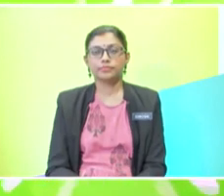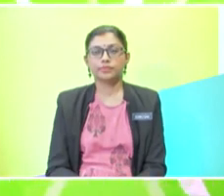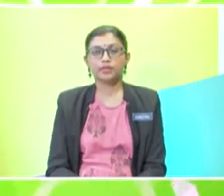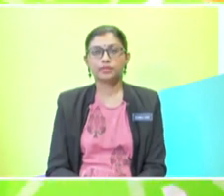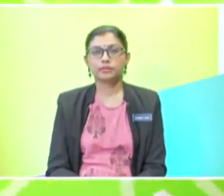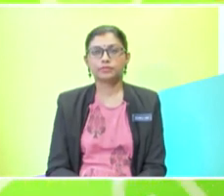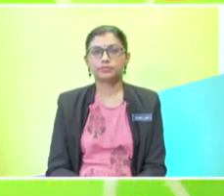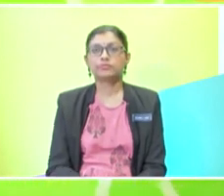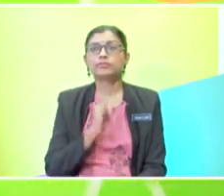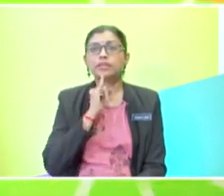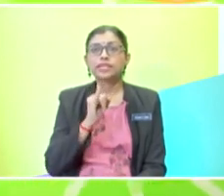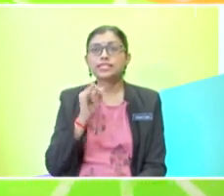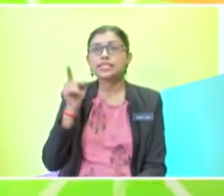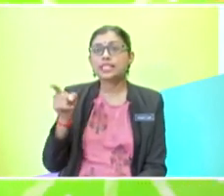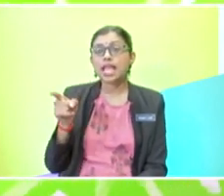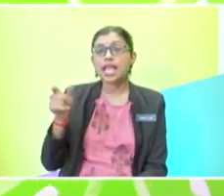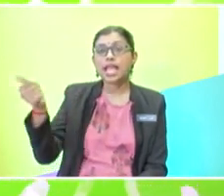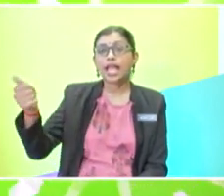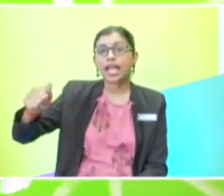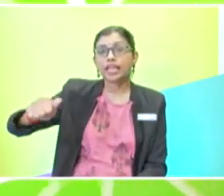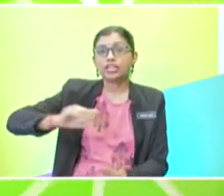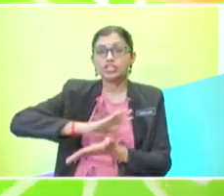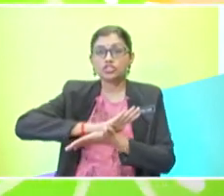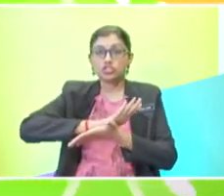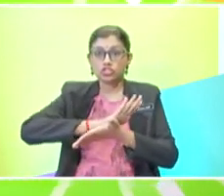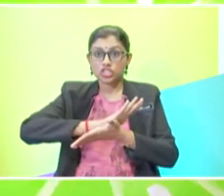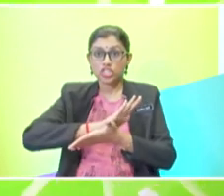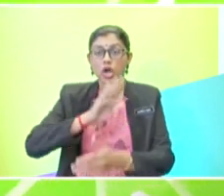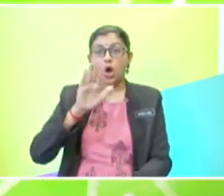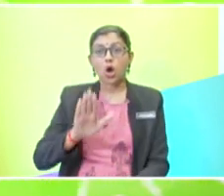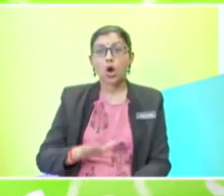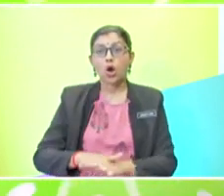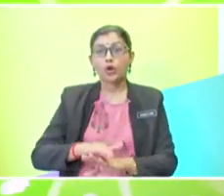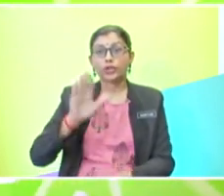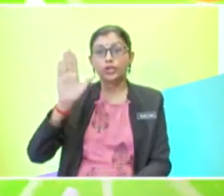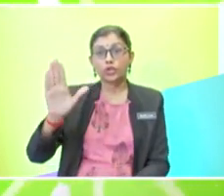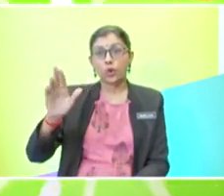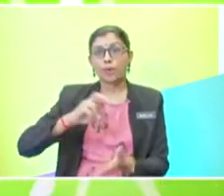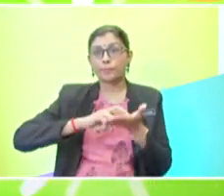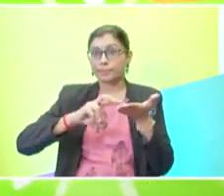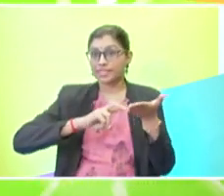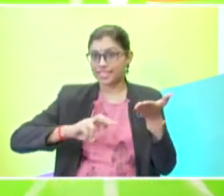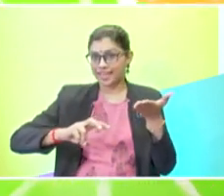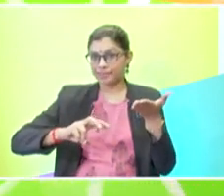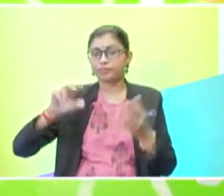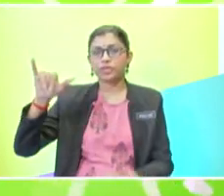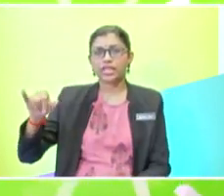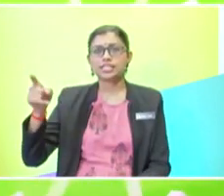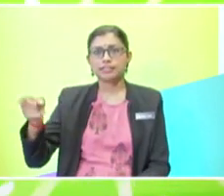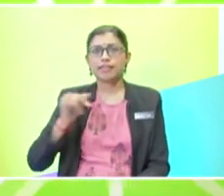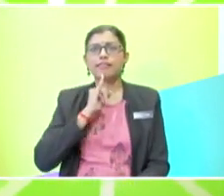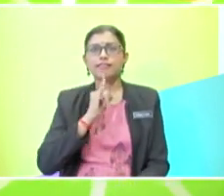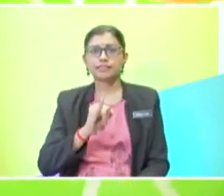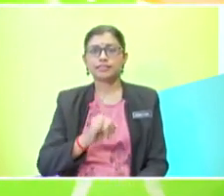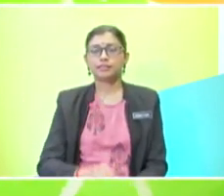Ryan, is there any cheese on your pizza? Yes, there is. Okay, good. Now let's